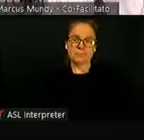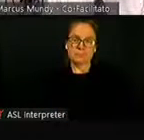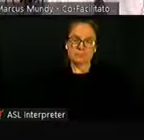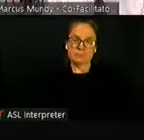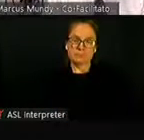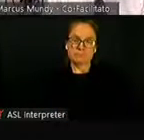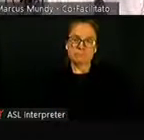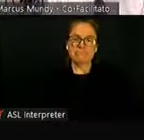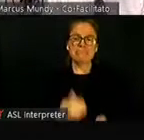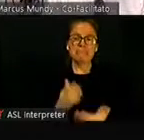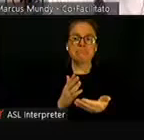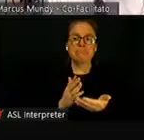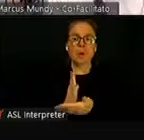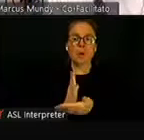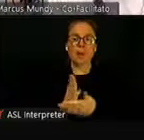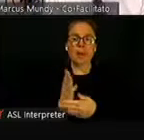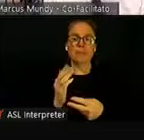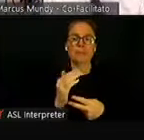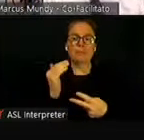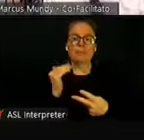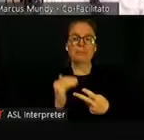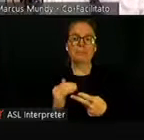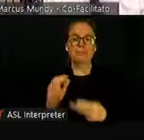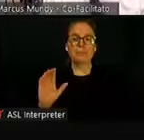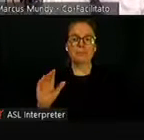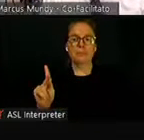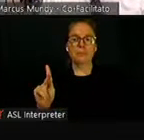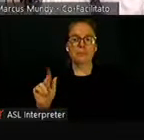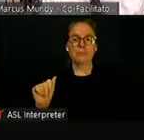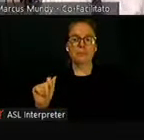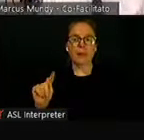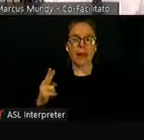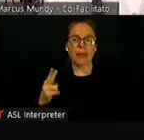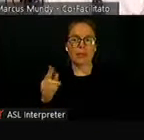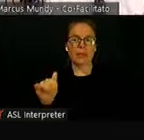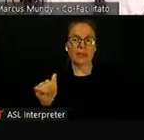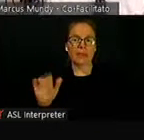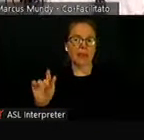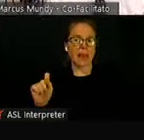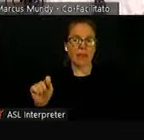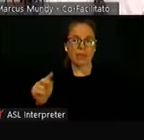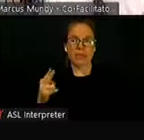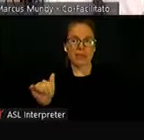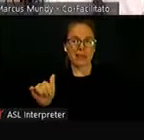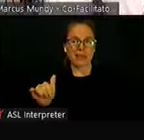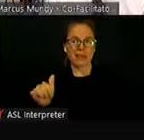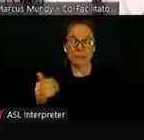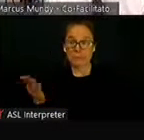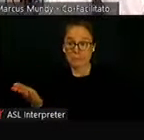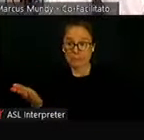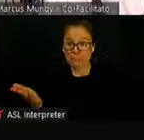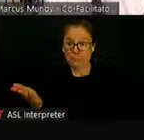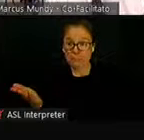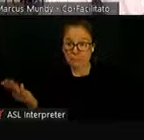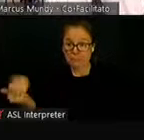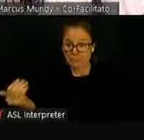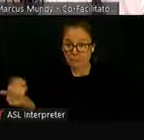All right, next up we have Kathy. Kathy, please unmute. Yes. All right, go